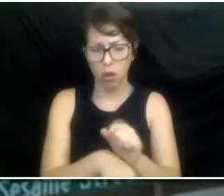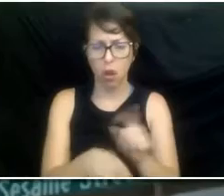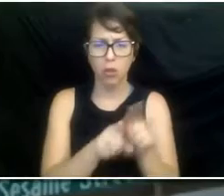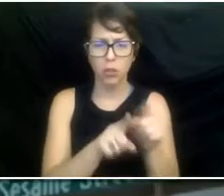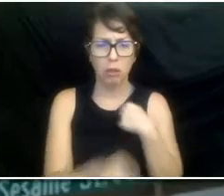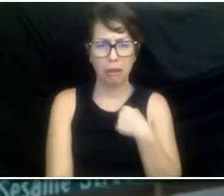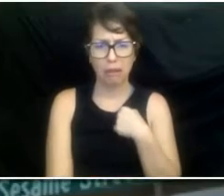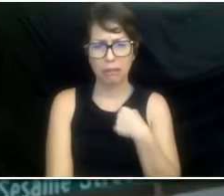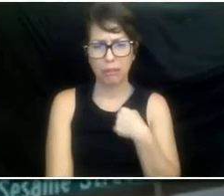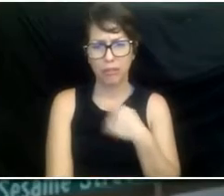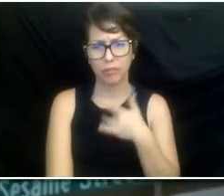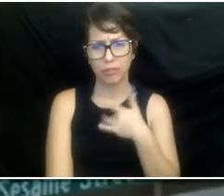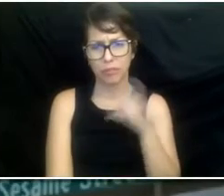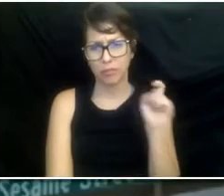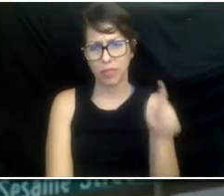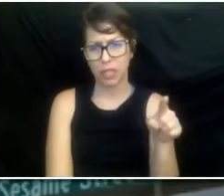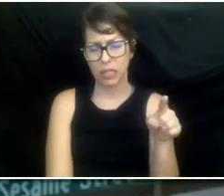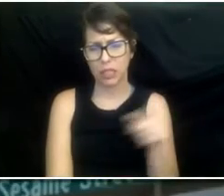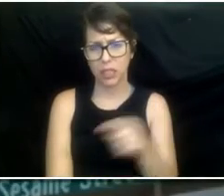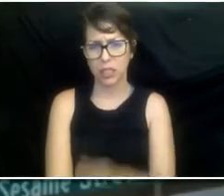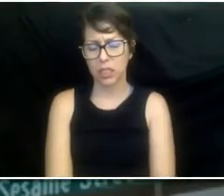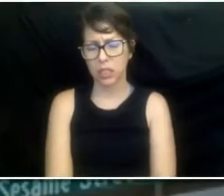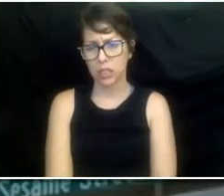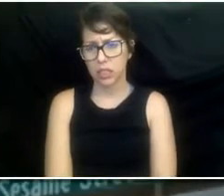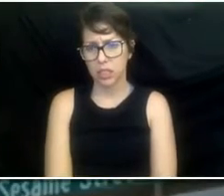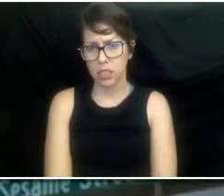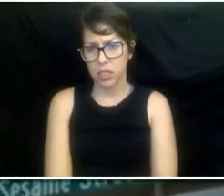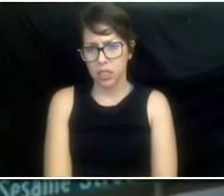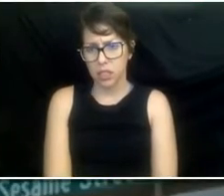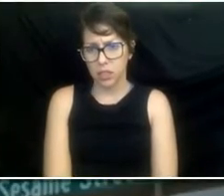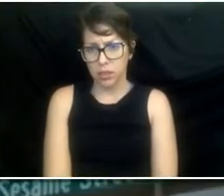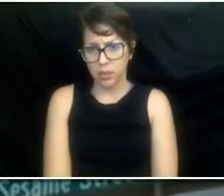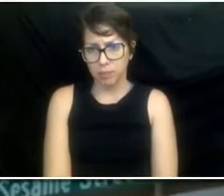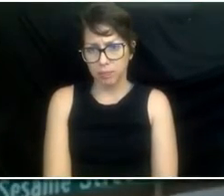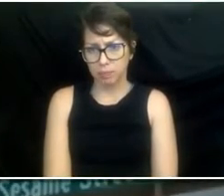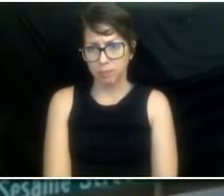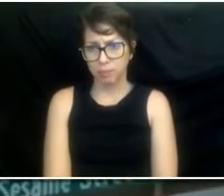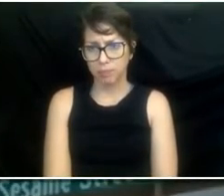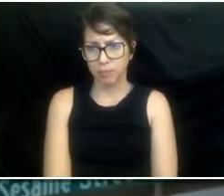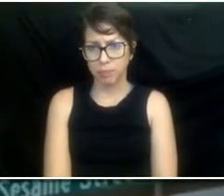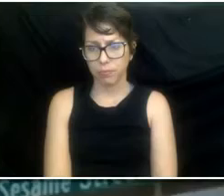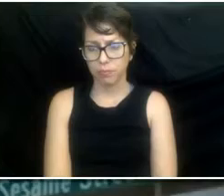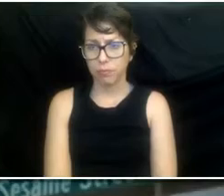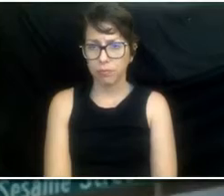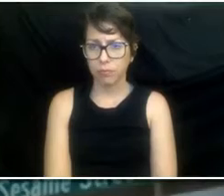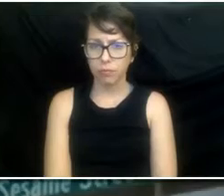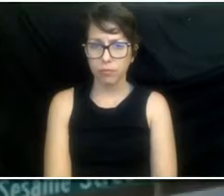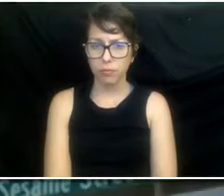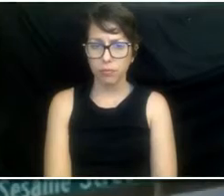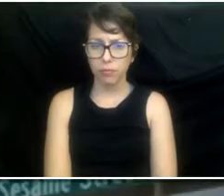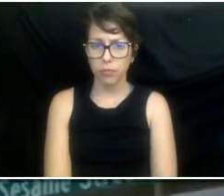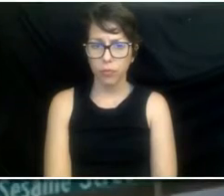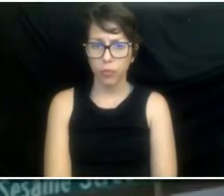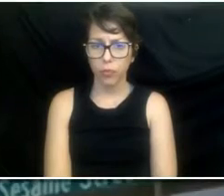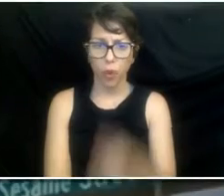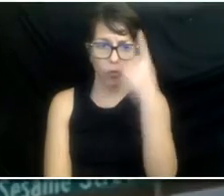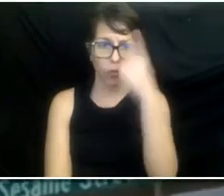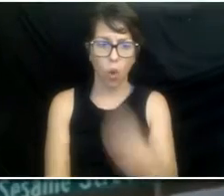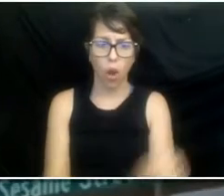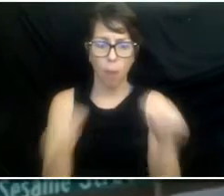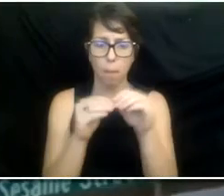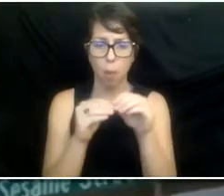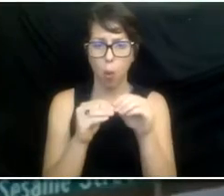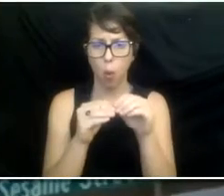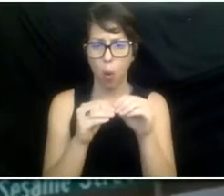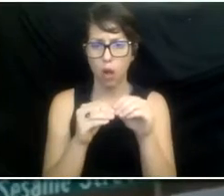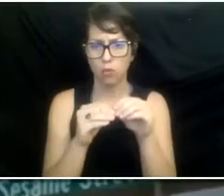competent messaging it sounds like you have a phase two coming up we look forward to hearing about that um